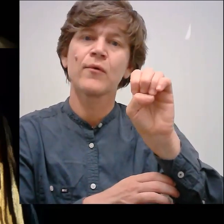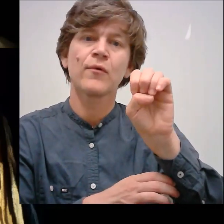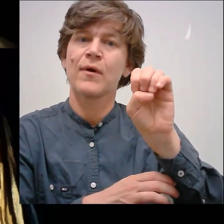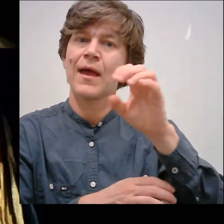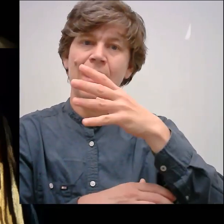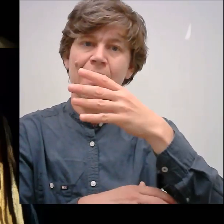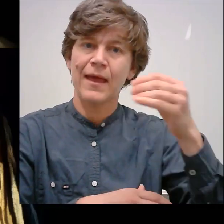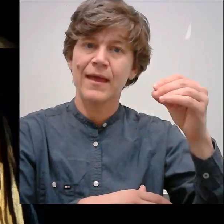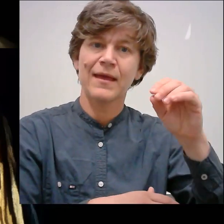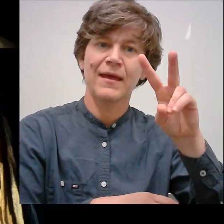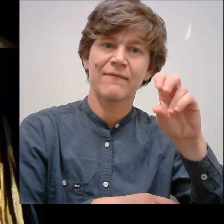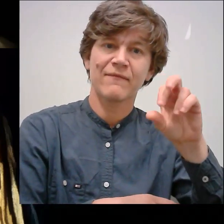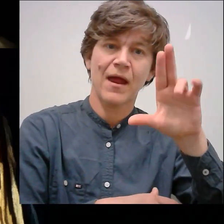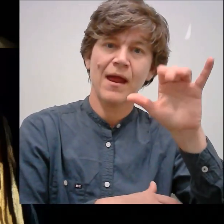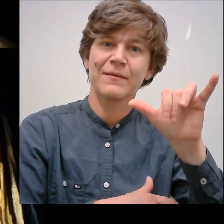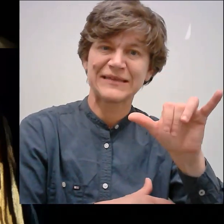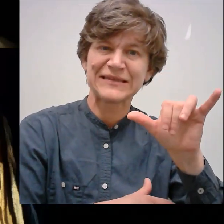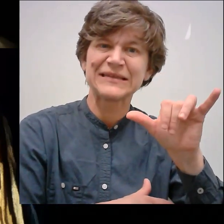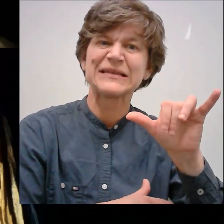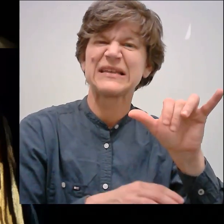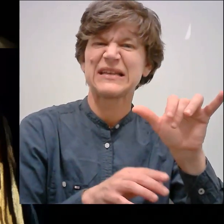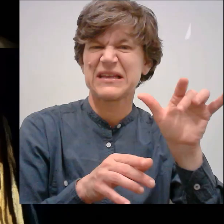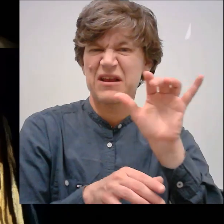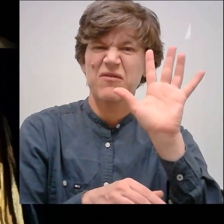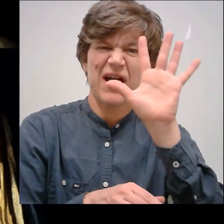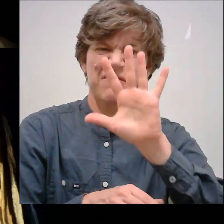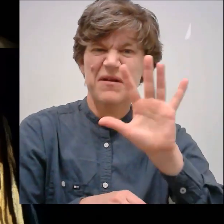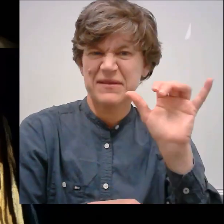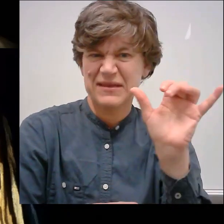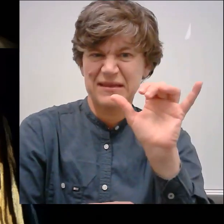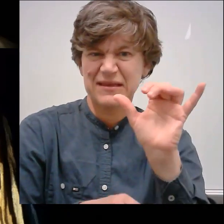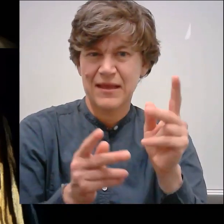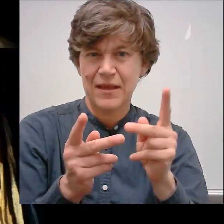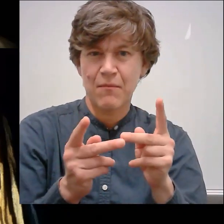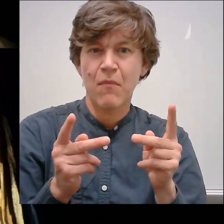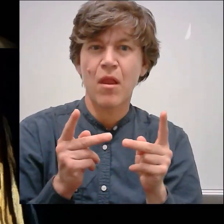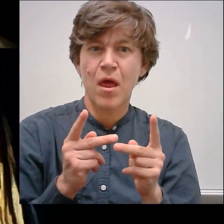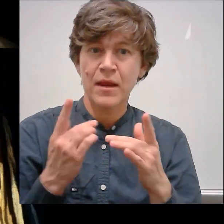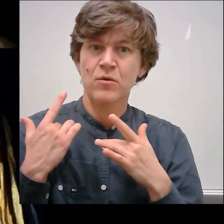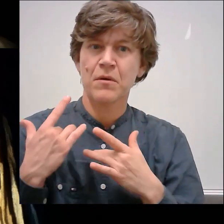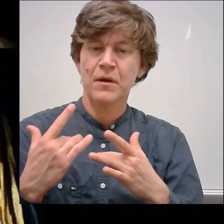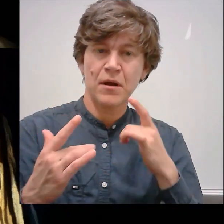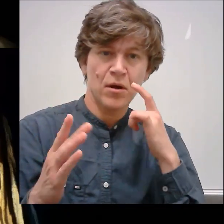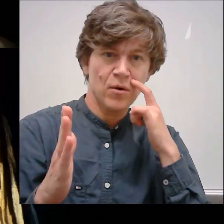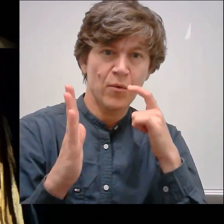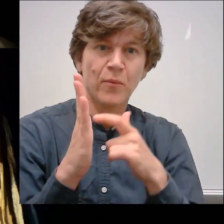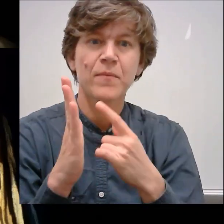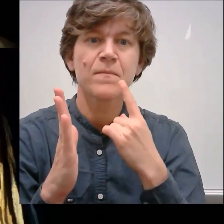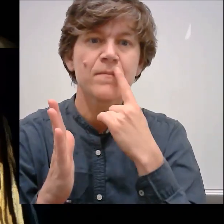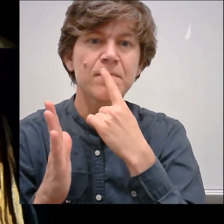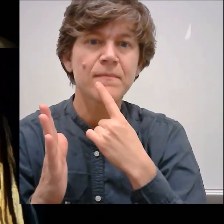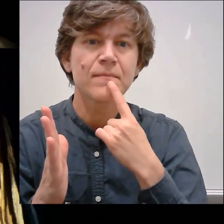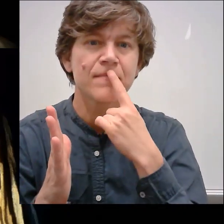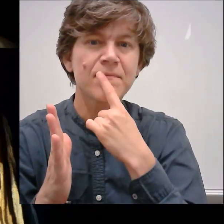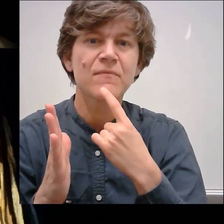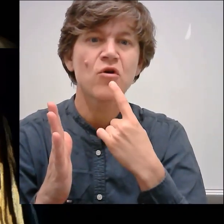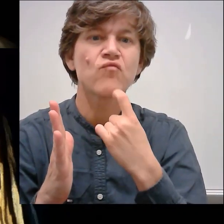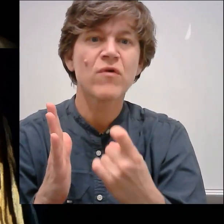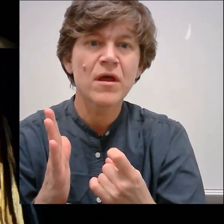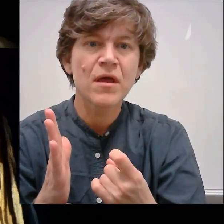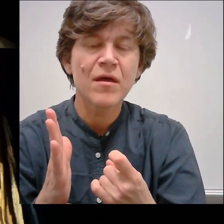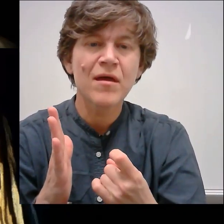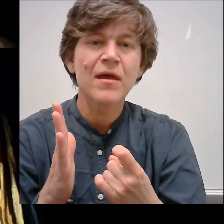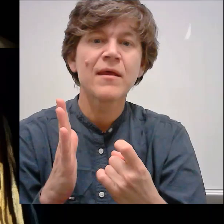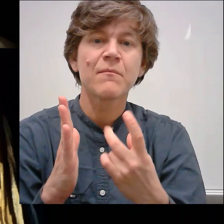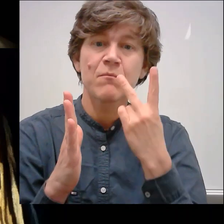with more focus on the red of the lips and the darkness of the eyes. We tend to move around the whole face because our eyes are